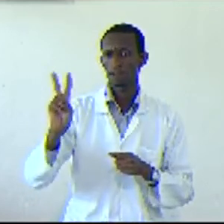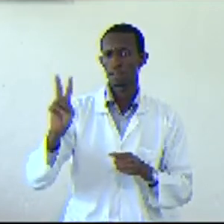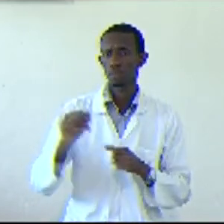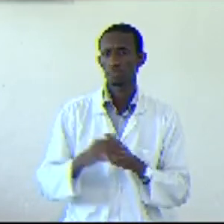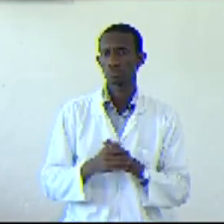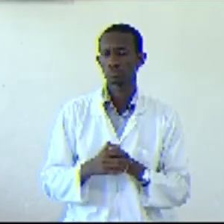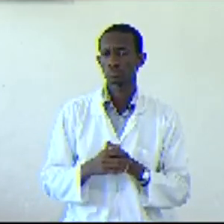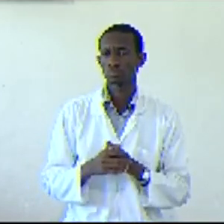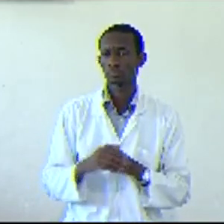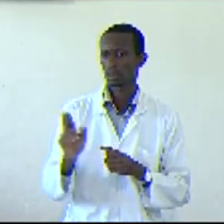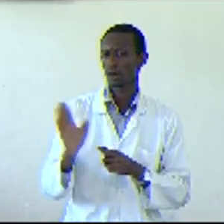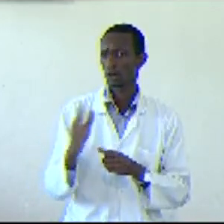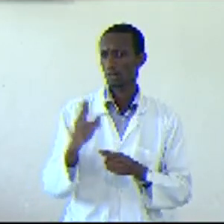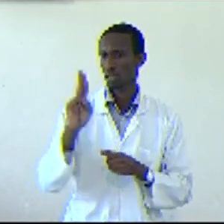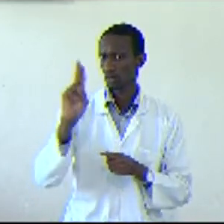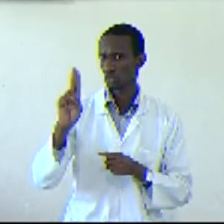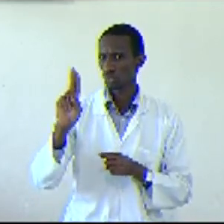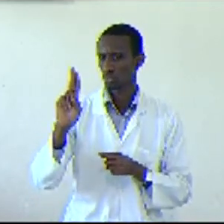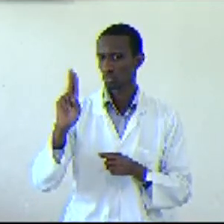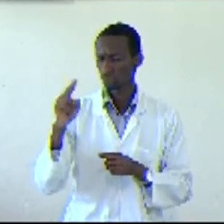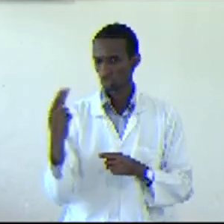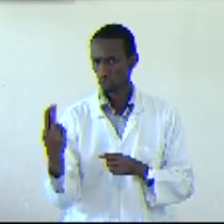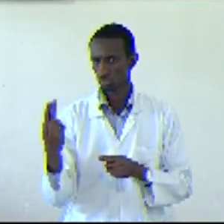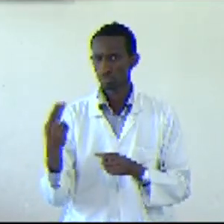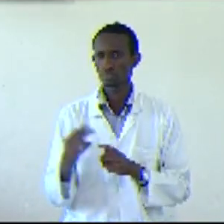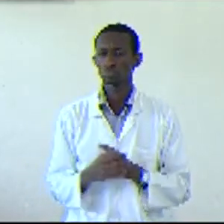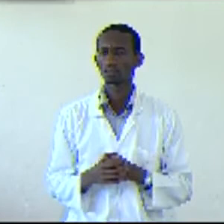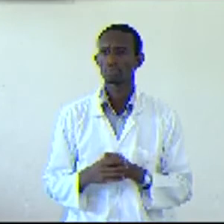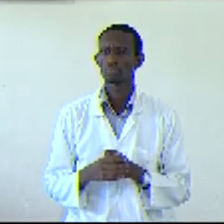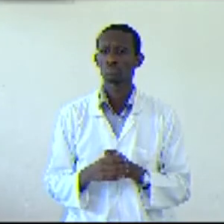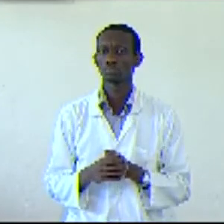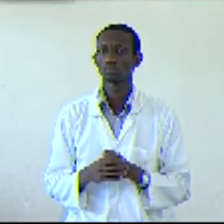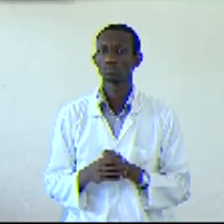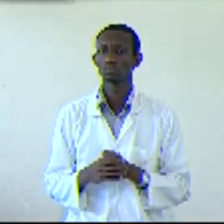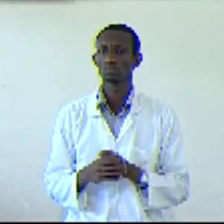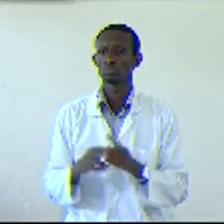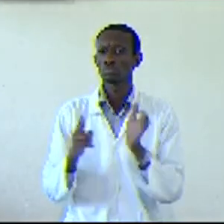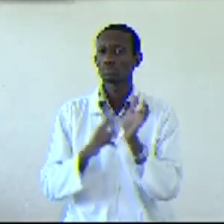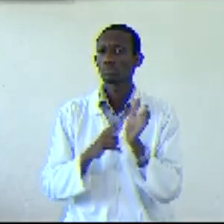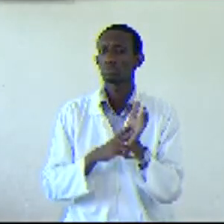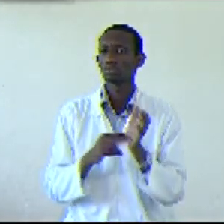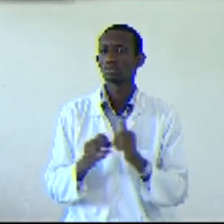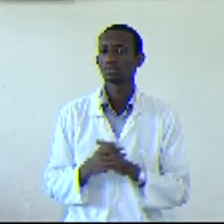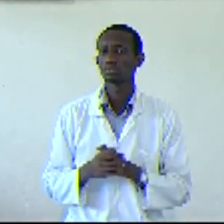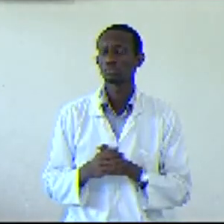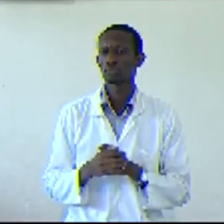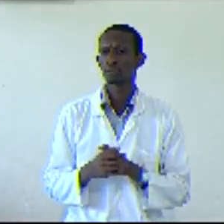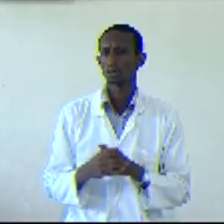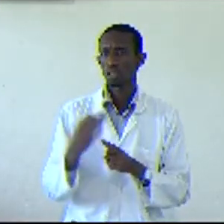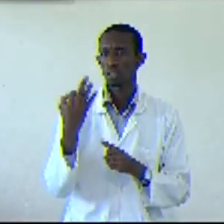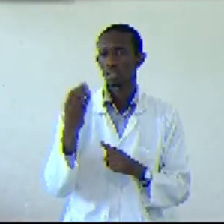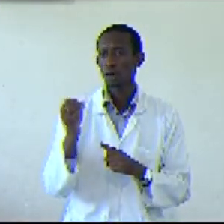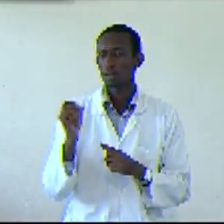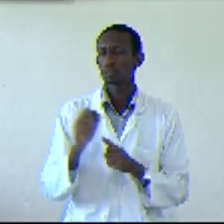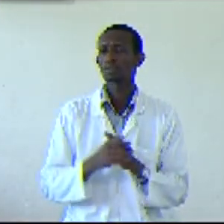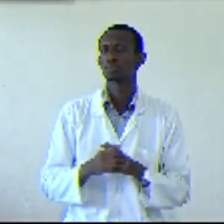is U2 because it is initial. That is at 30 meter per second. And